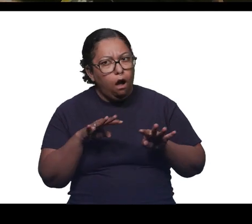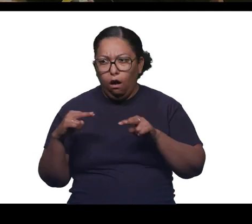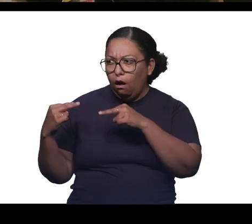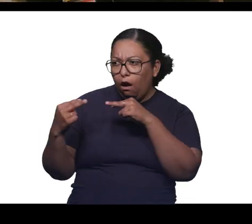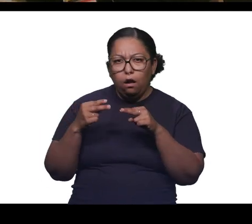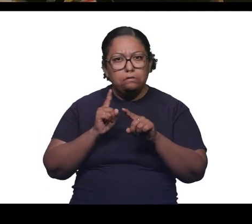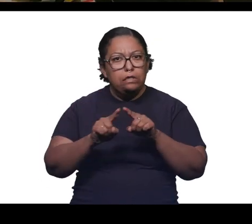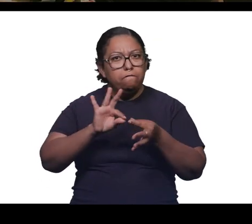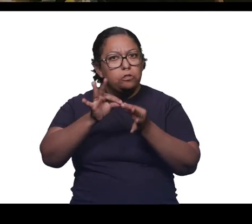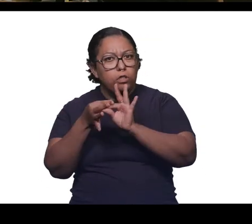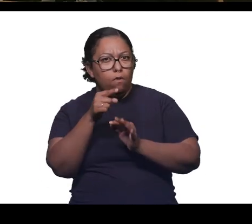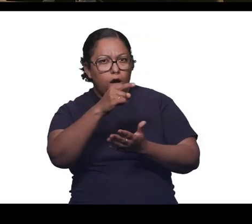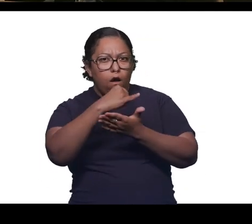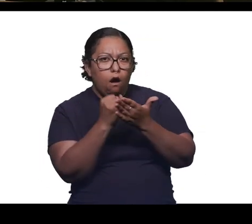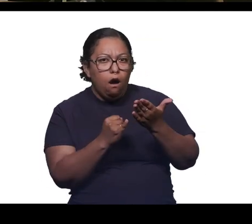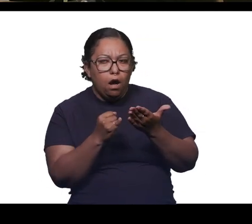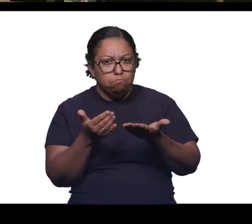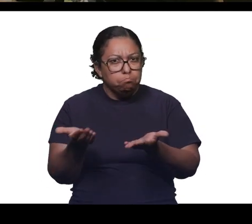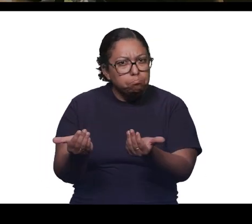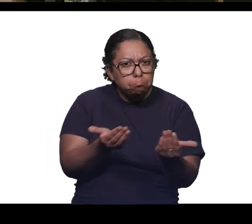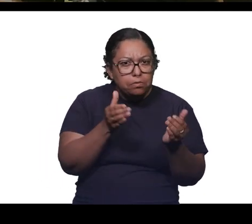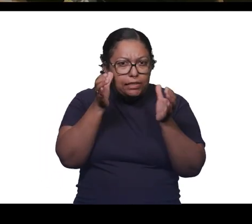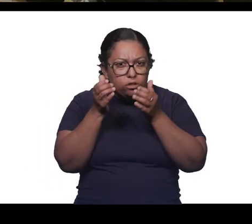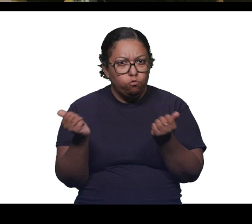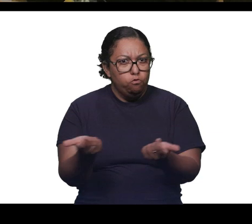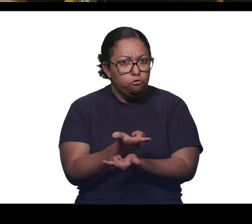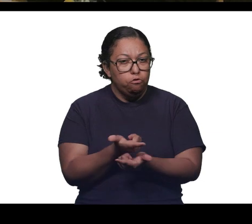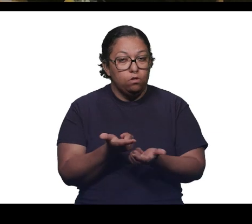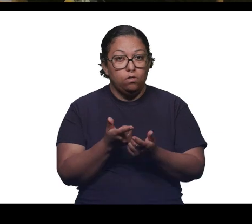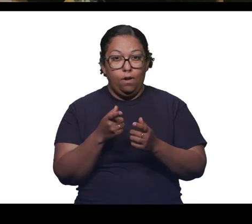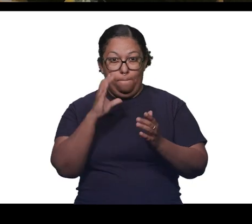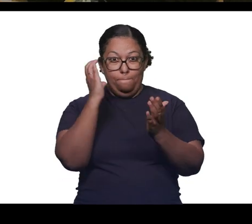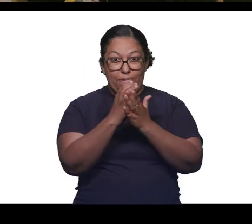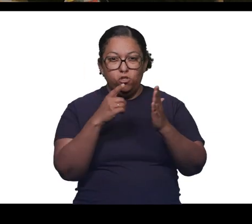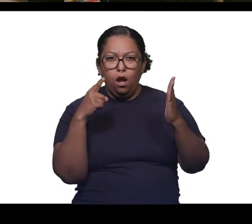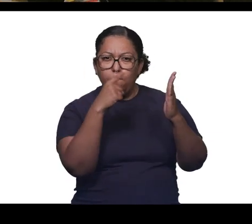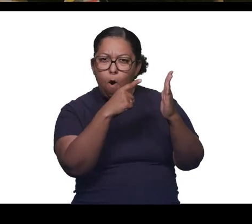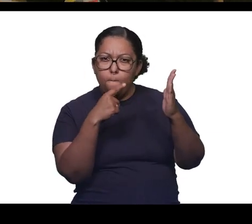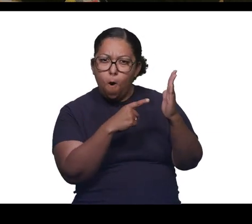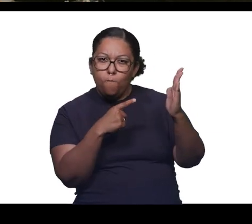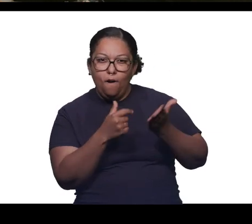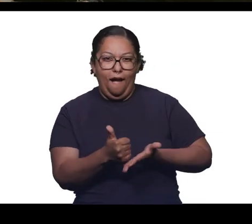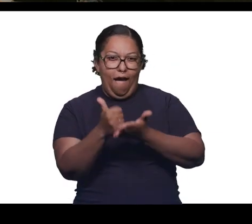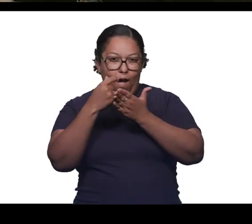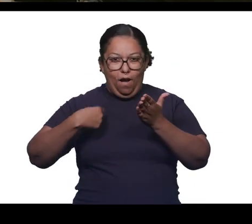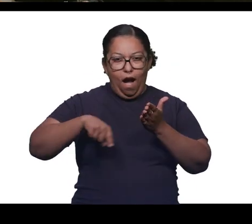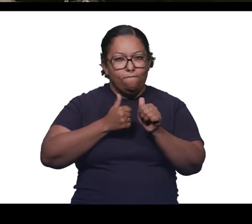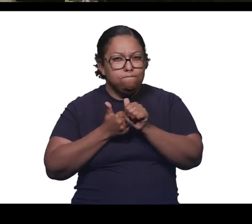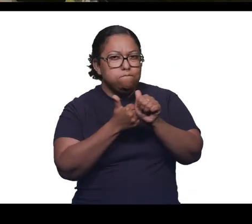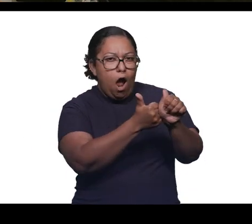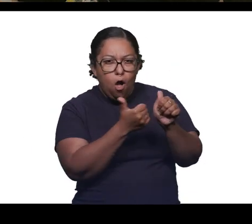them. Pointing at parts of the picture also helps us follow along with what kids are telling us. There could be opportunities for